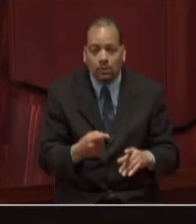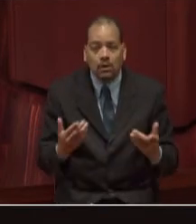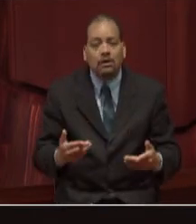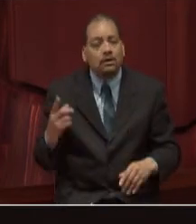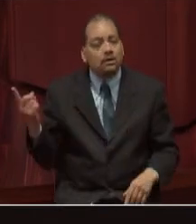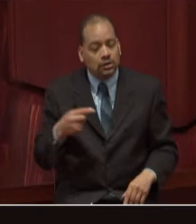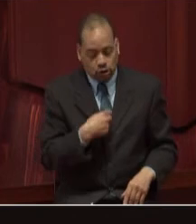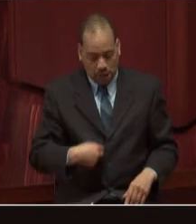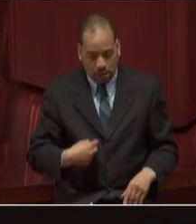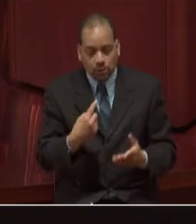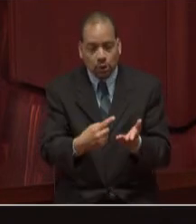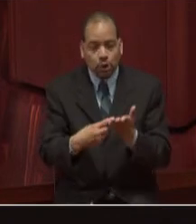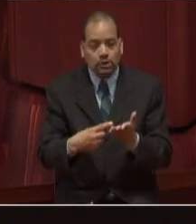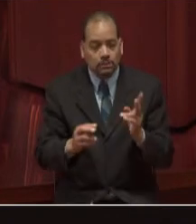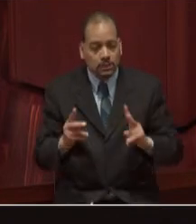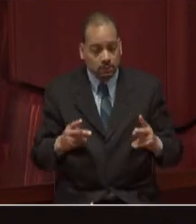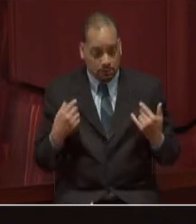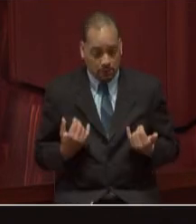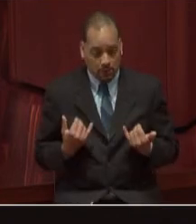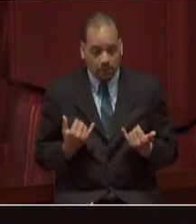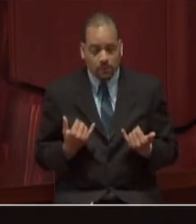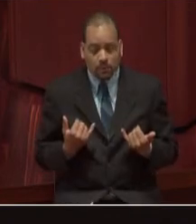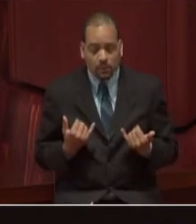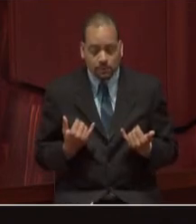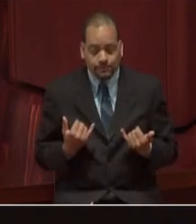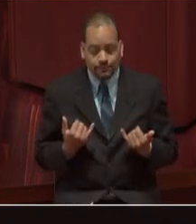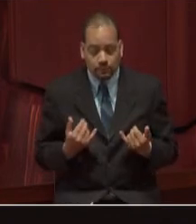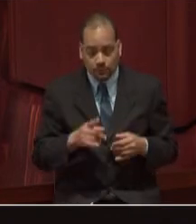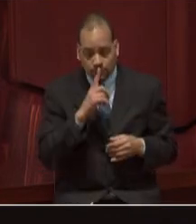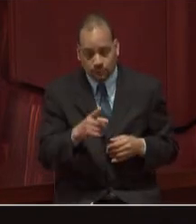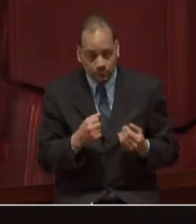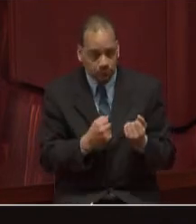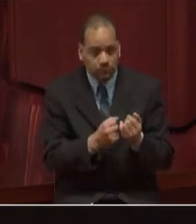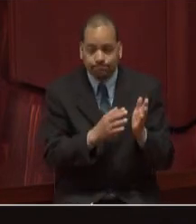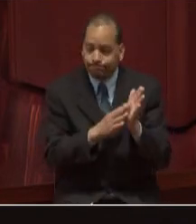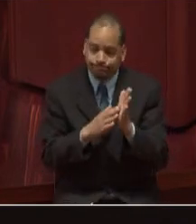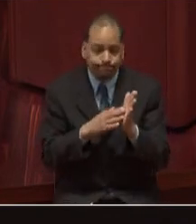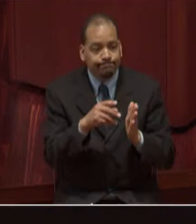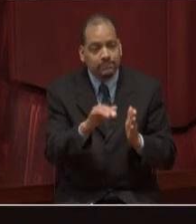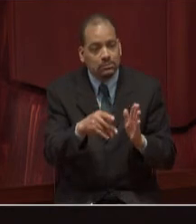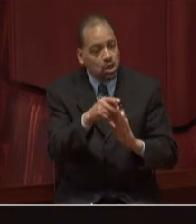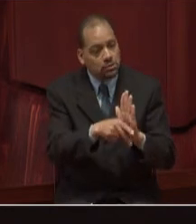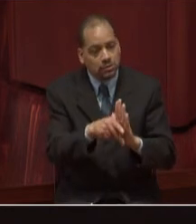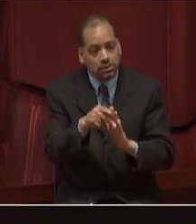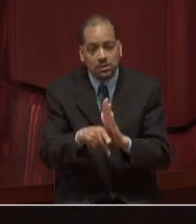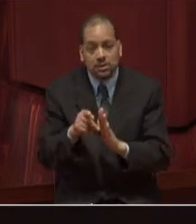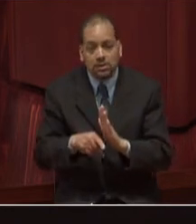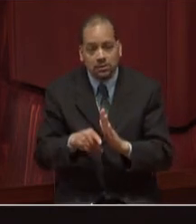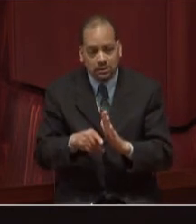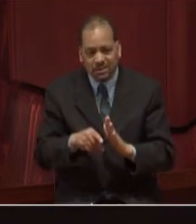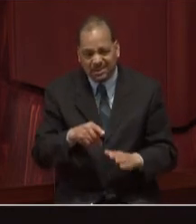China negotiations. I mean, people to this day applaud the policy, but they said, did it really have to be